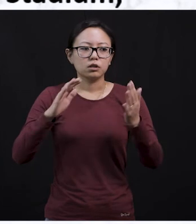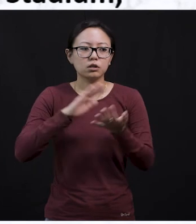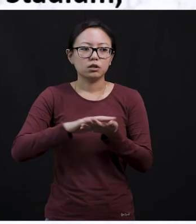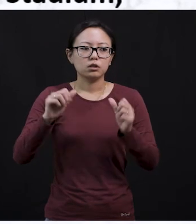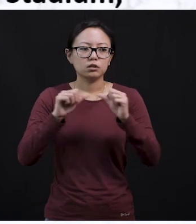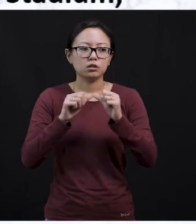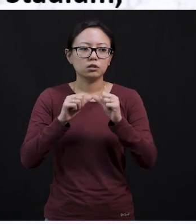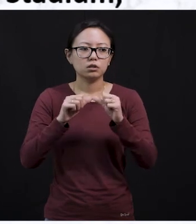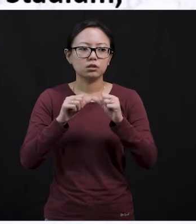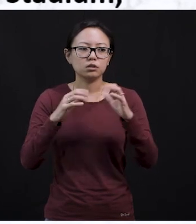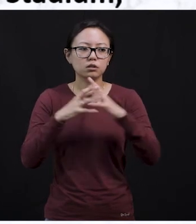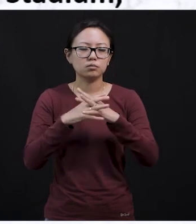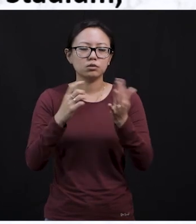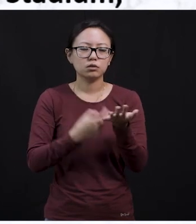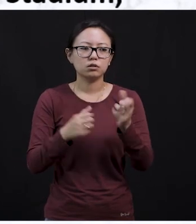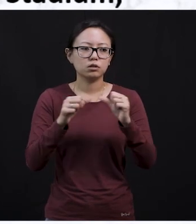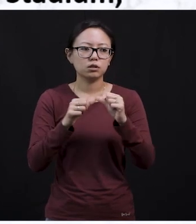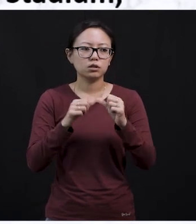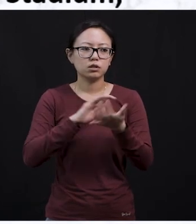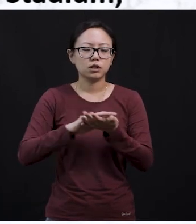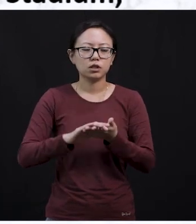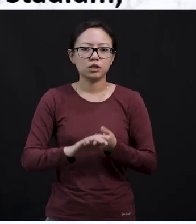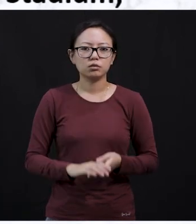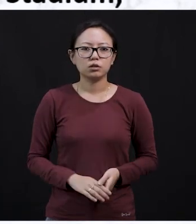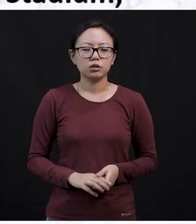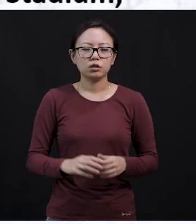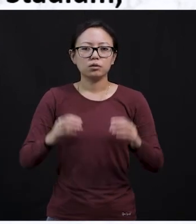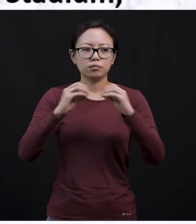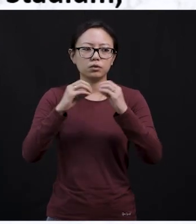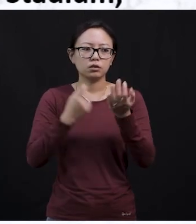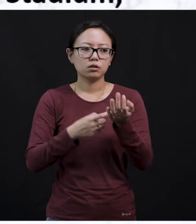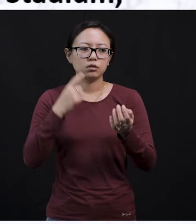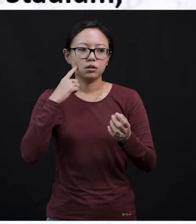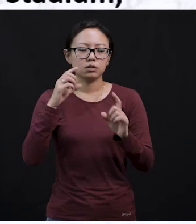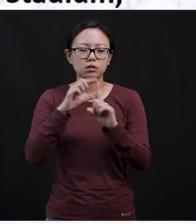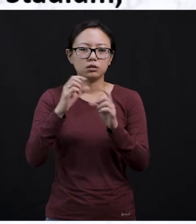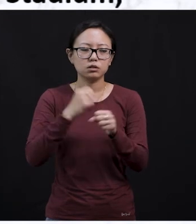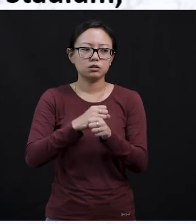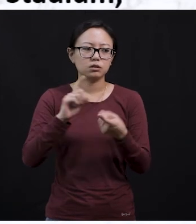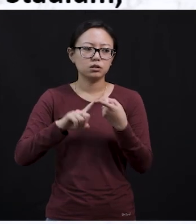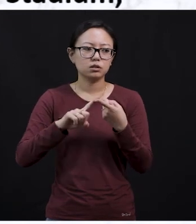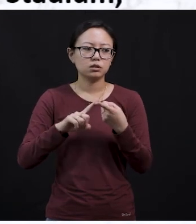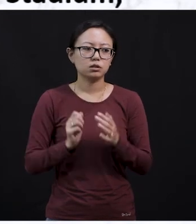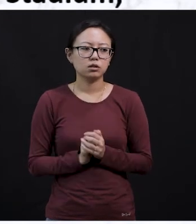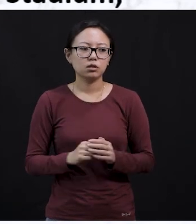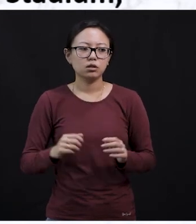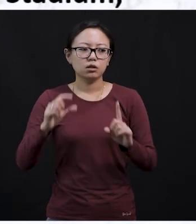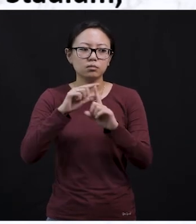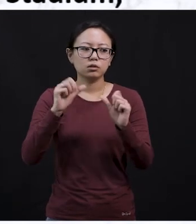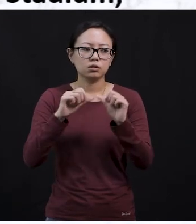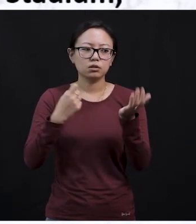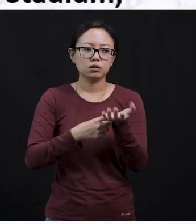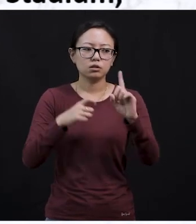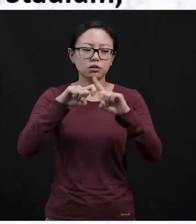Street is famous now for its shopping centers. The Dalhousie Square, then the Academy of Fine Arts, Fort William, the famous